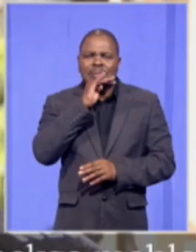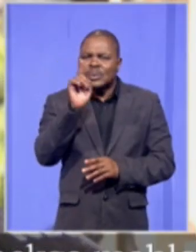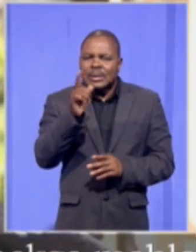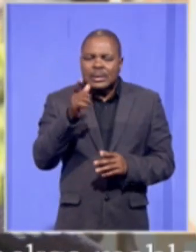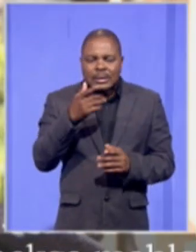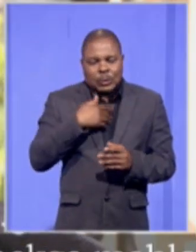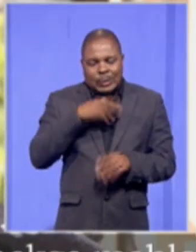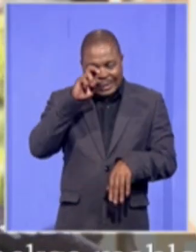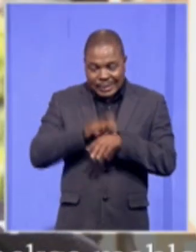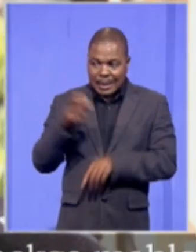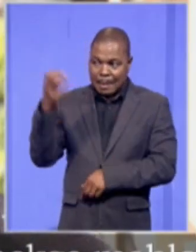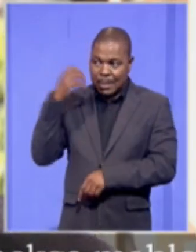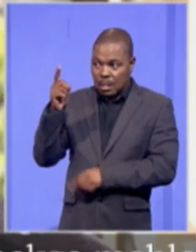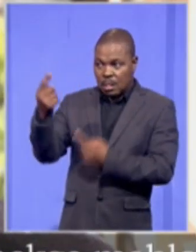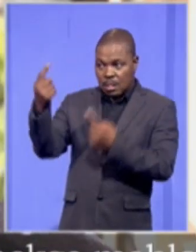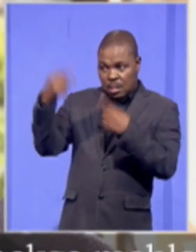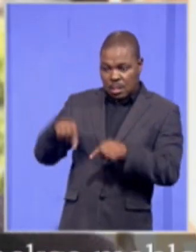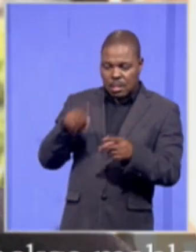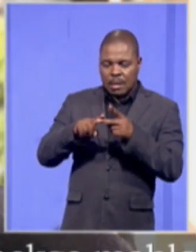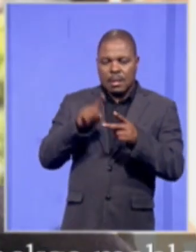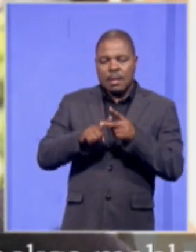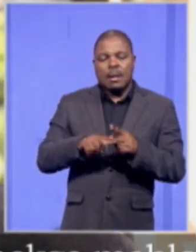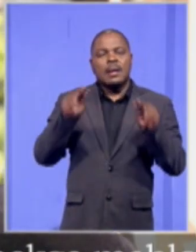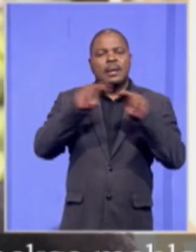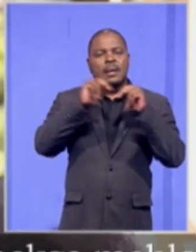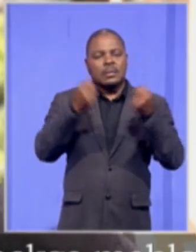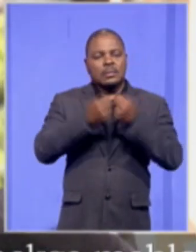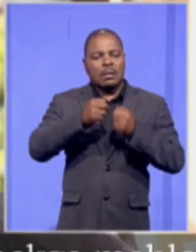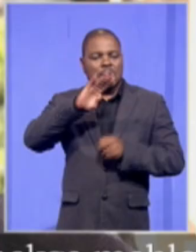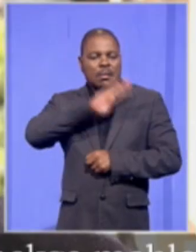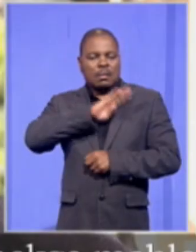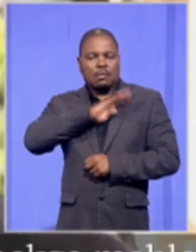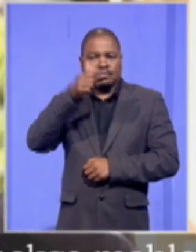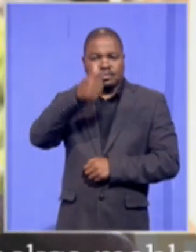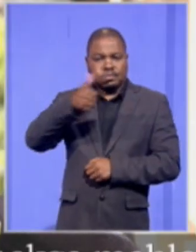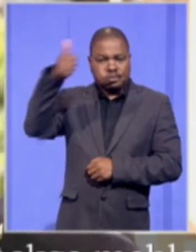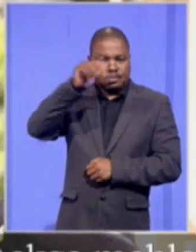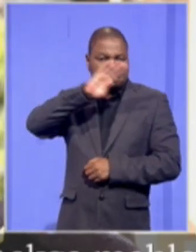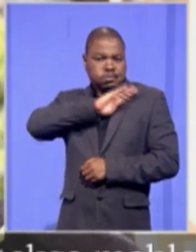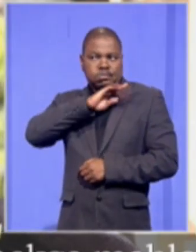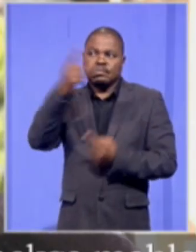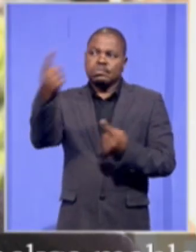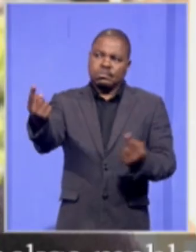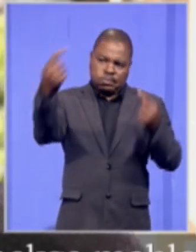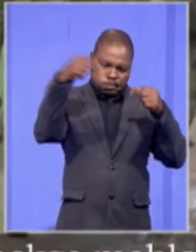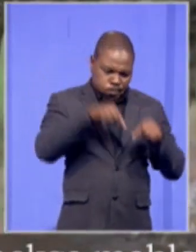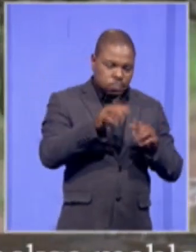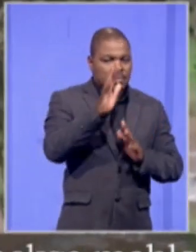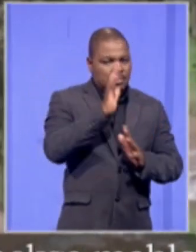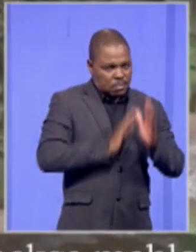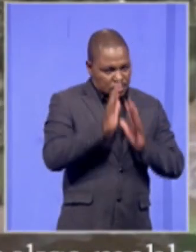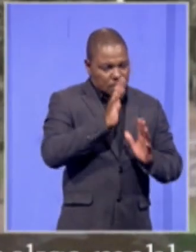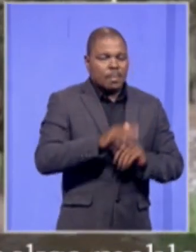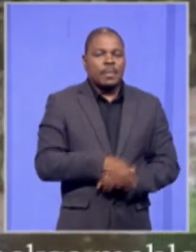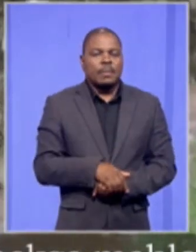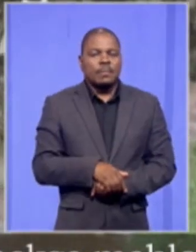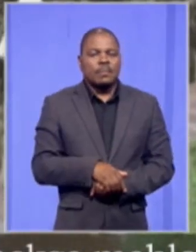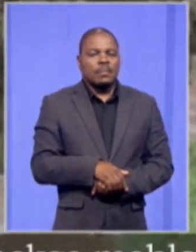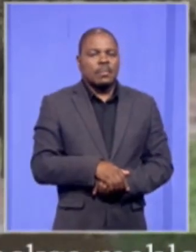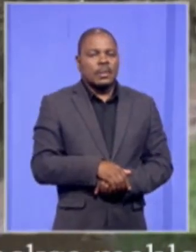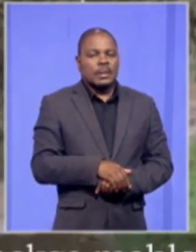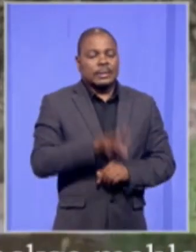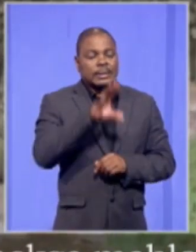the minister and the chief of the National Defence Force to appear before the portfolio committee to come and account. Bahlankedi phetiši